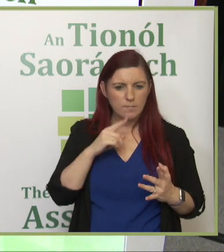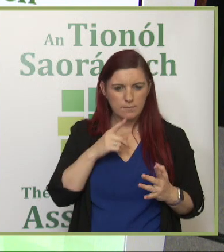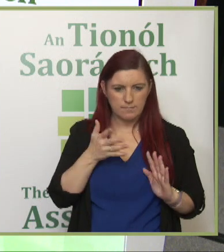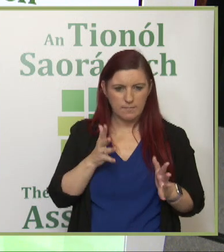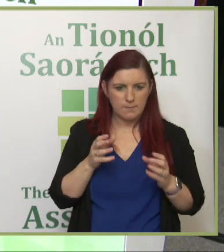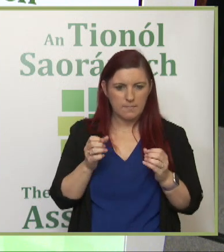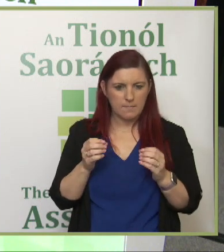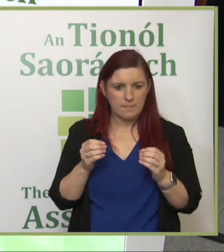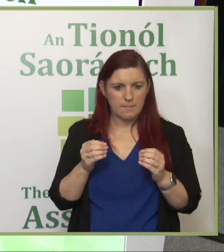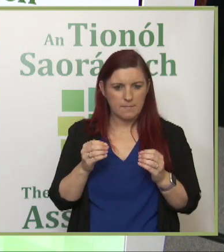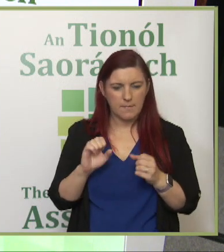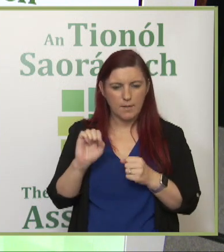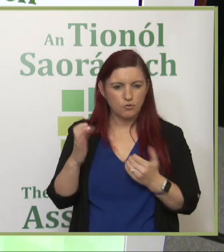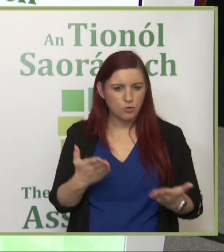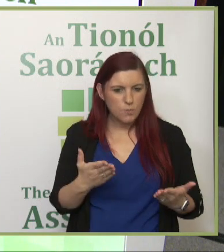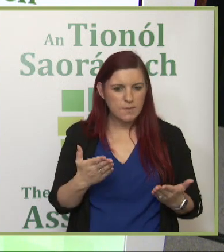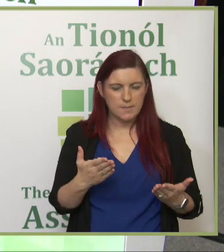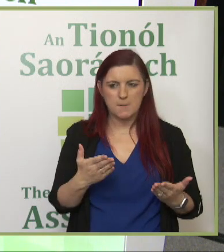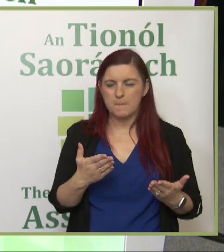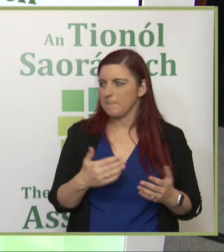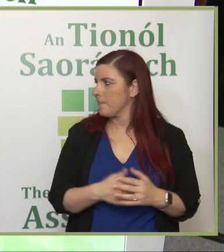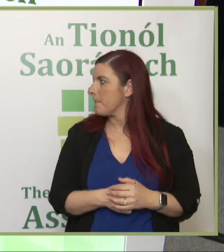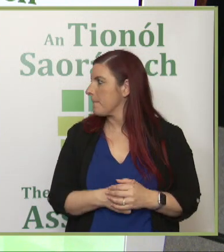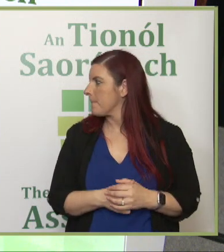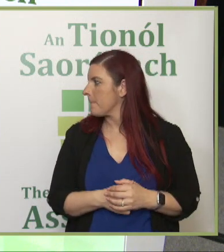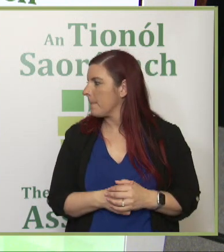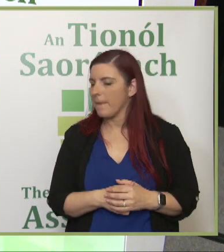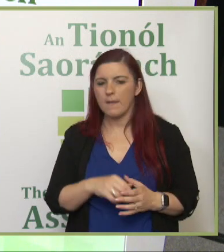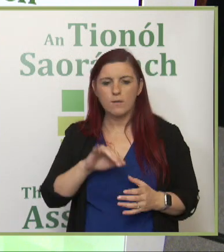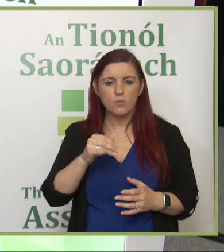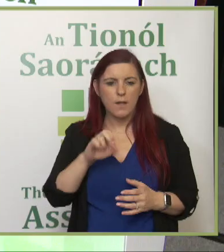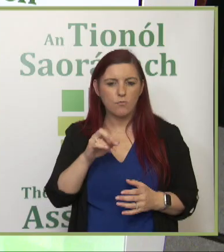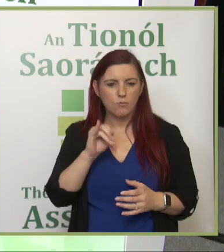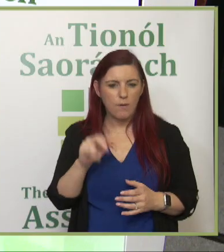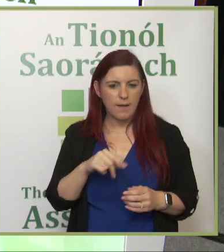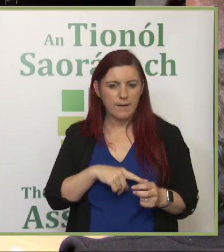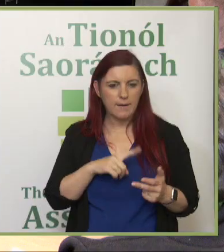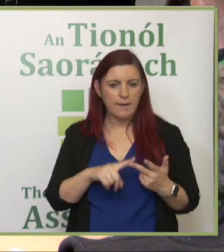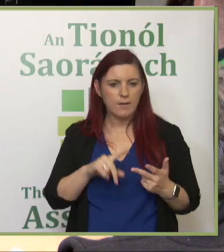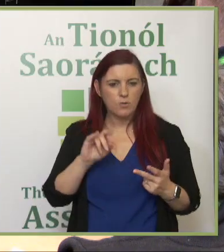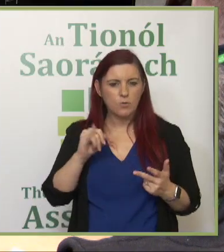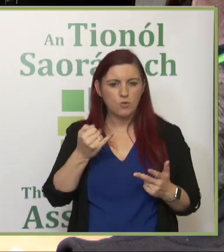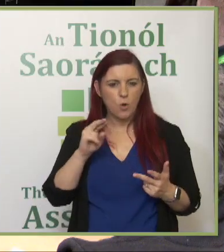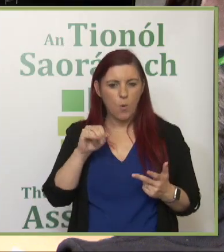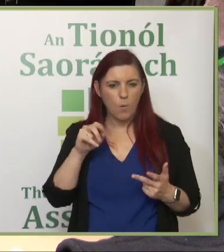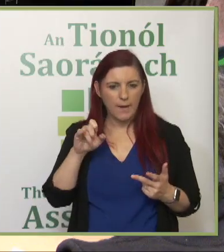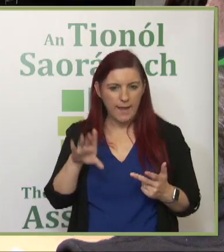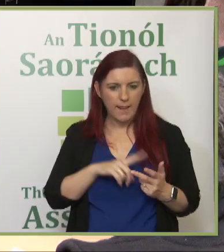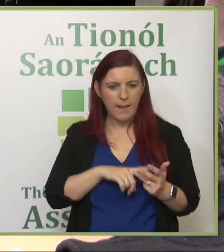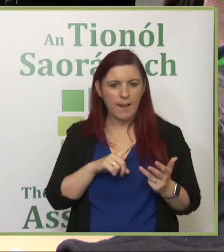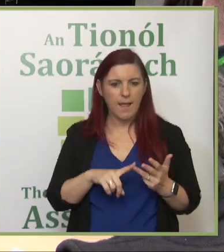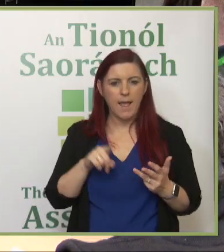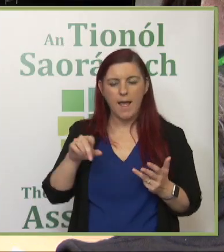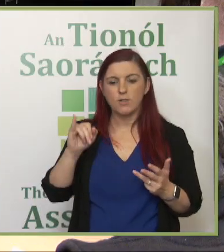have introduced the three members who are on the advisory group also, and that's Judge Anne Ryan, Professor Mary Cannon and Joe O'Neill, who are on the advisory group working with us